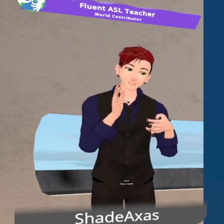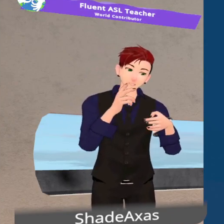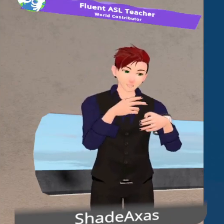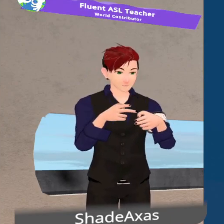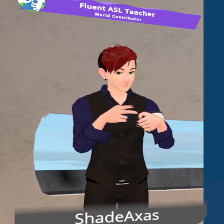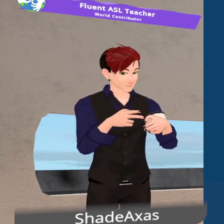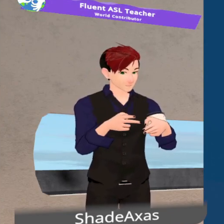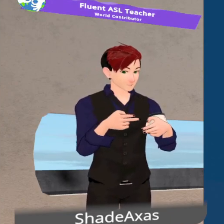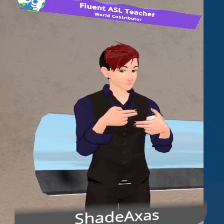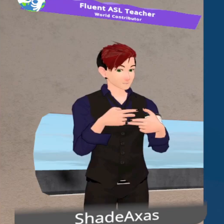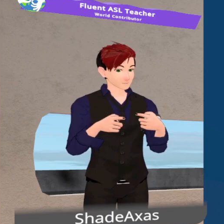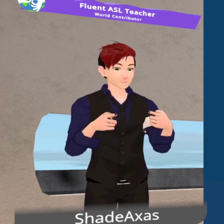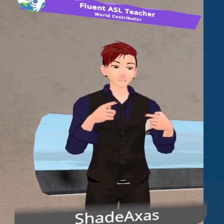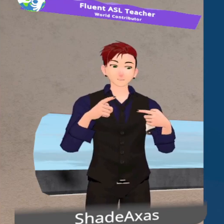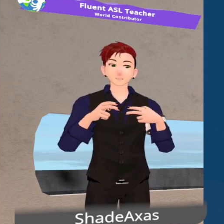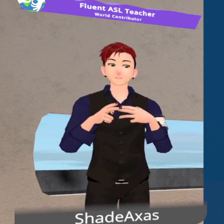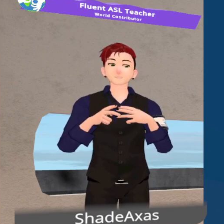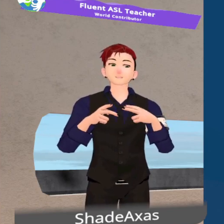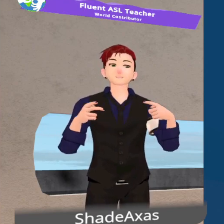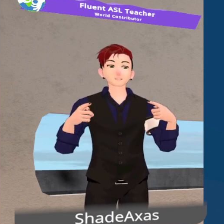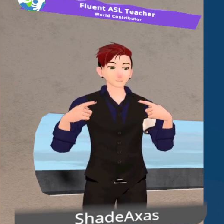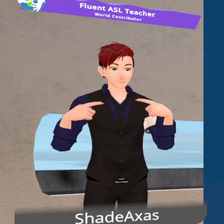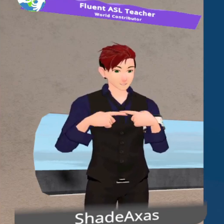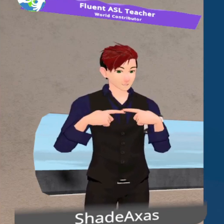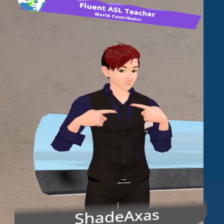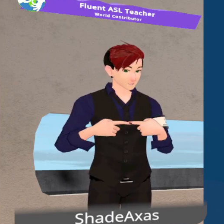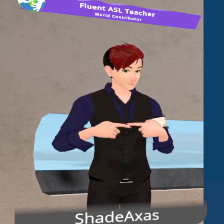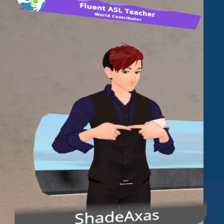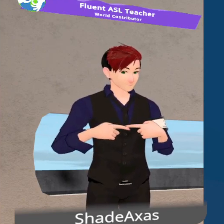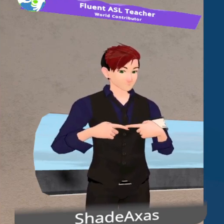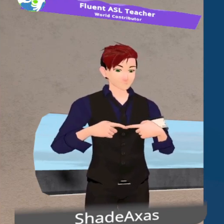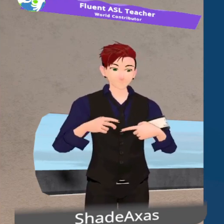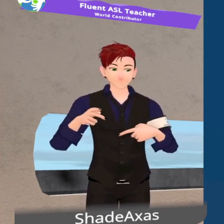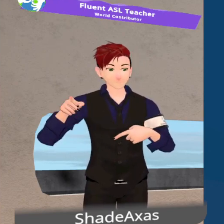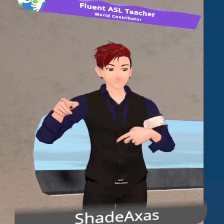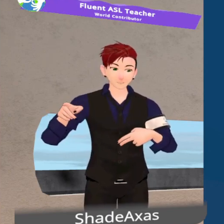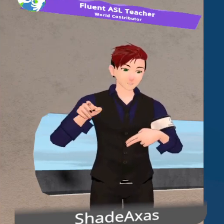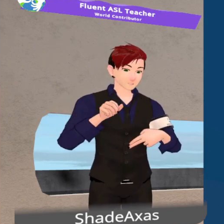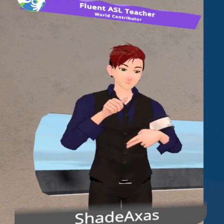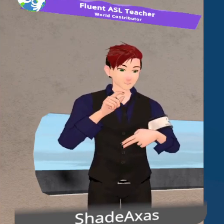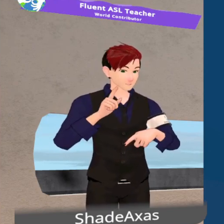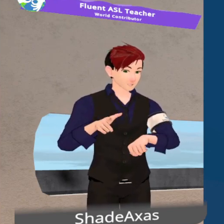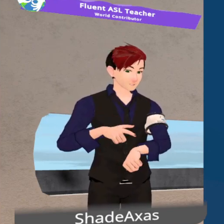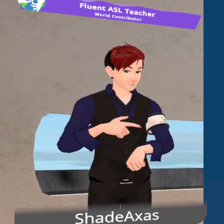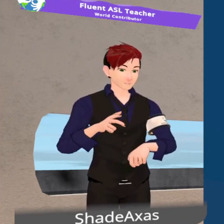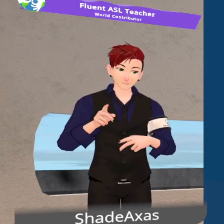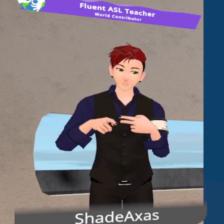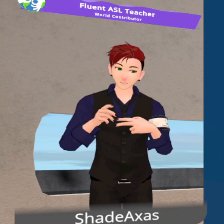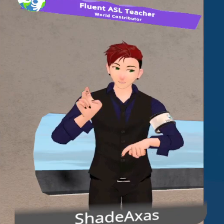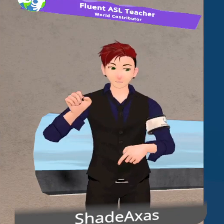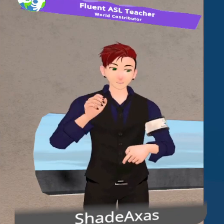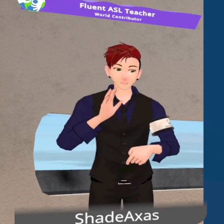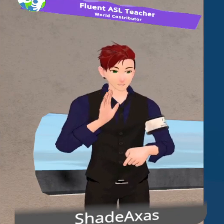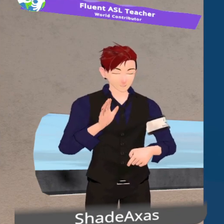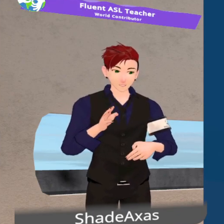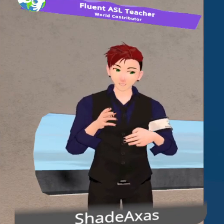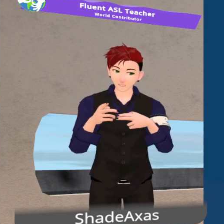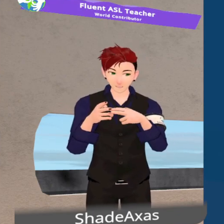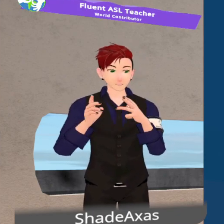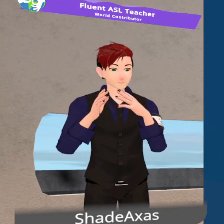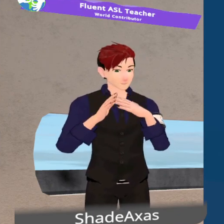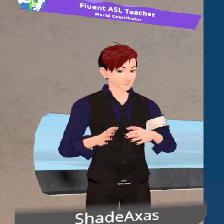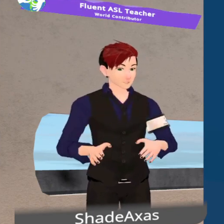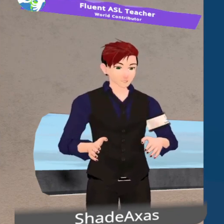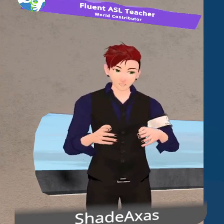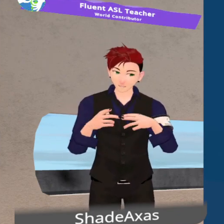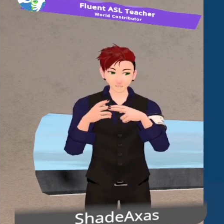of talk for a little bit, but it becomes incredibly painful. So they don't talk for very long. Whenever they do talk,